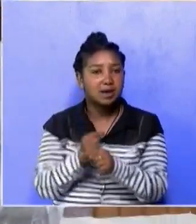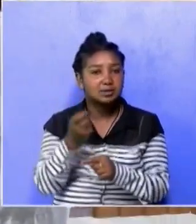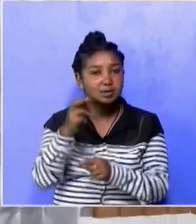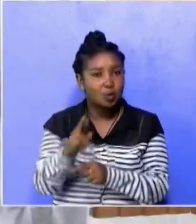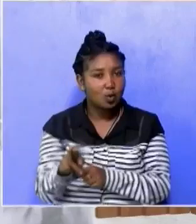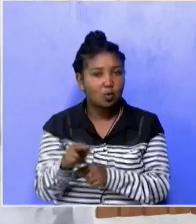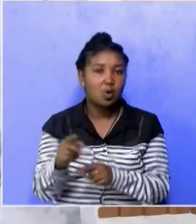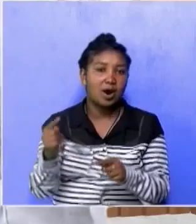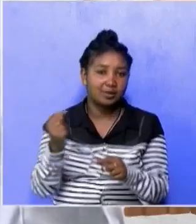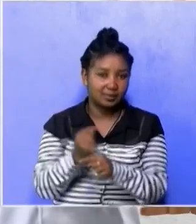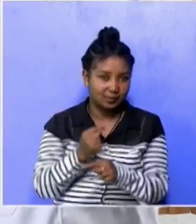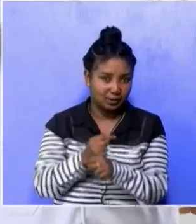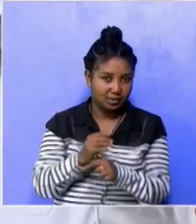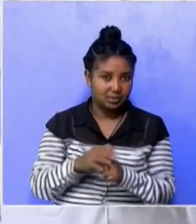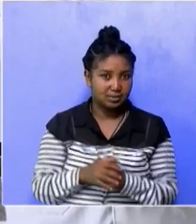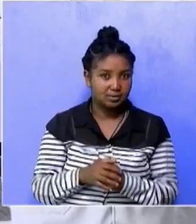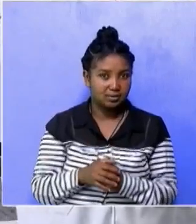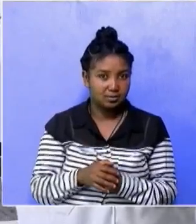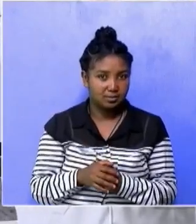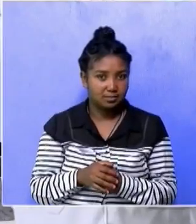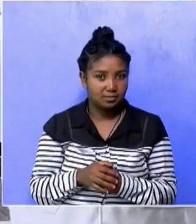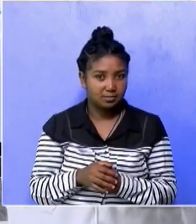or activities.